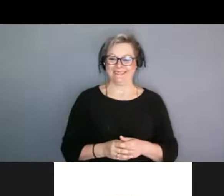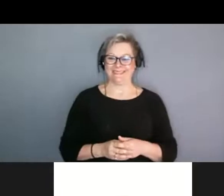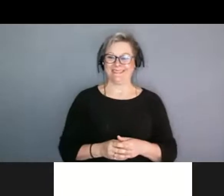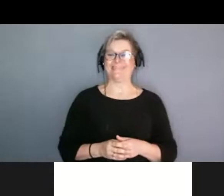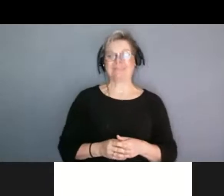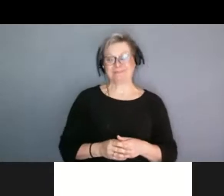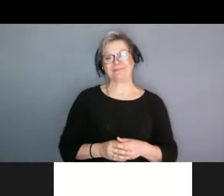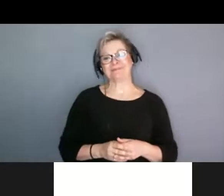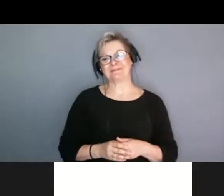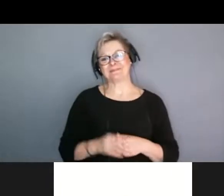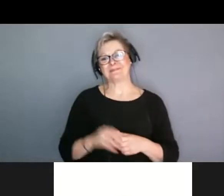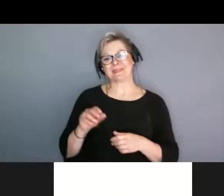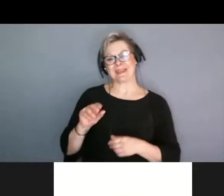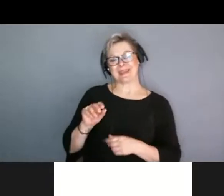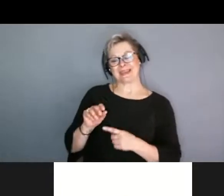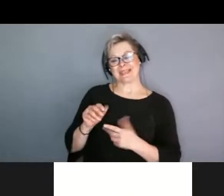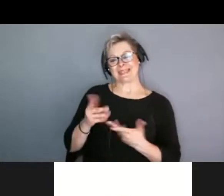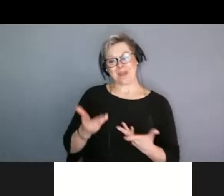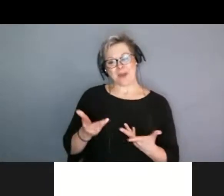and in cases where